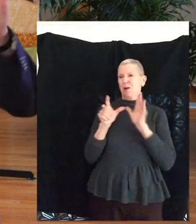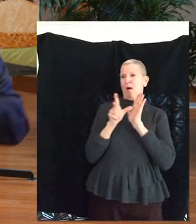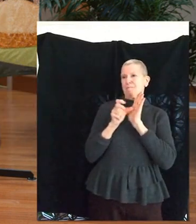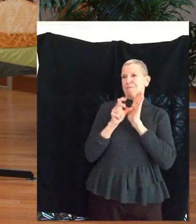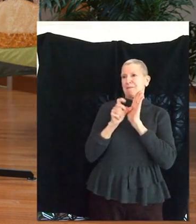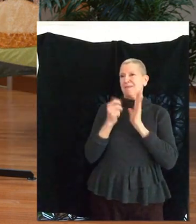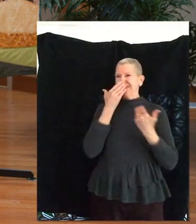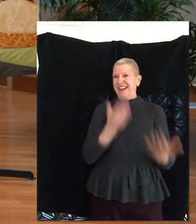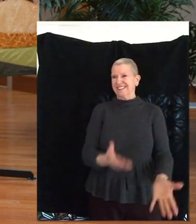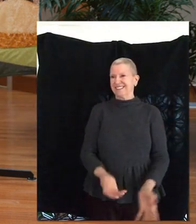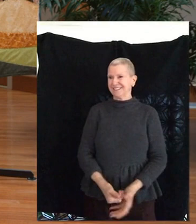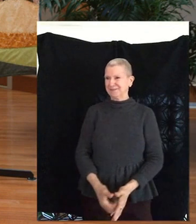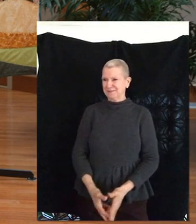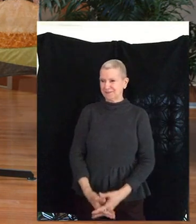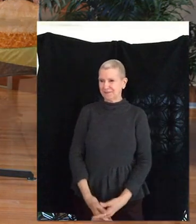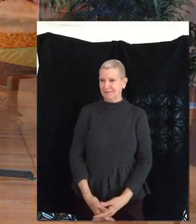Thanks.